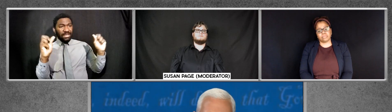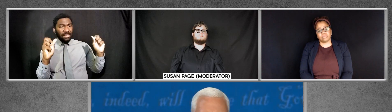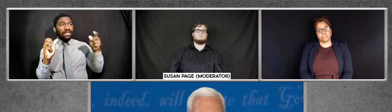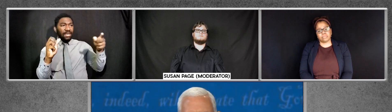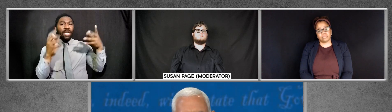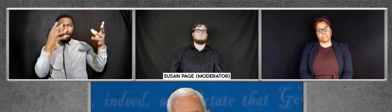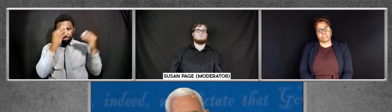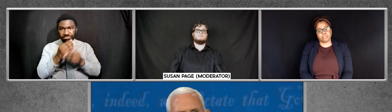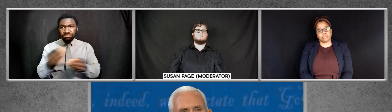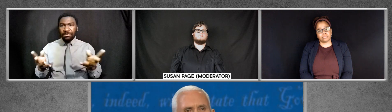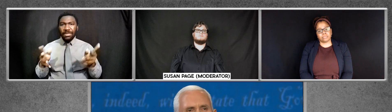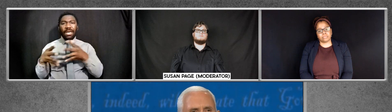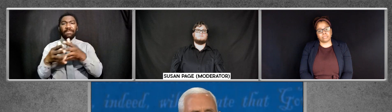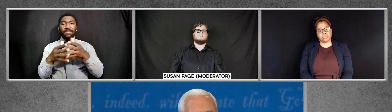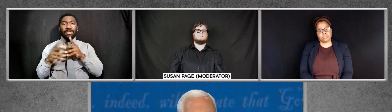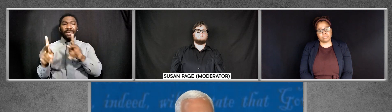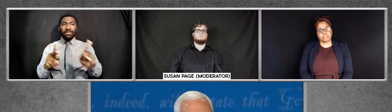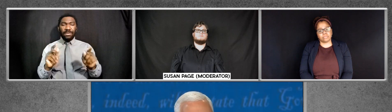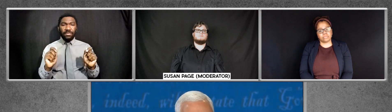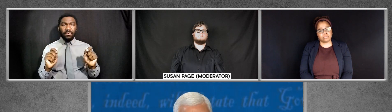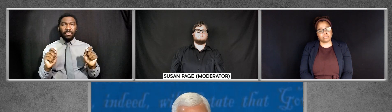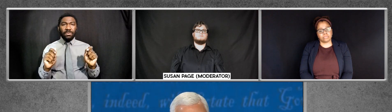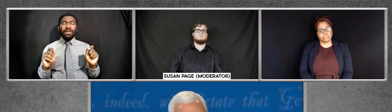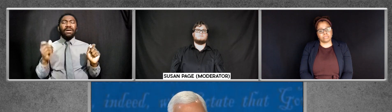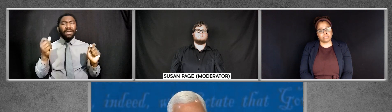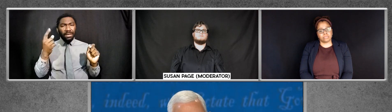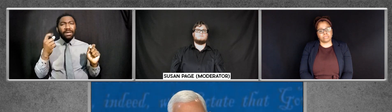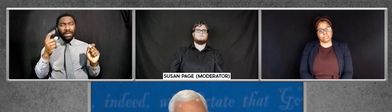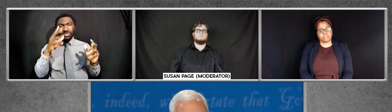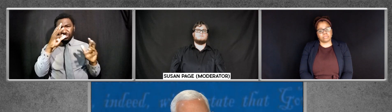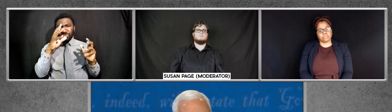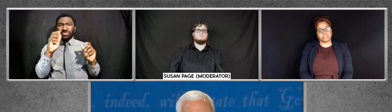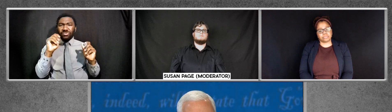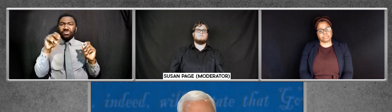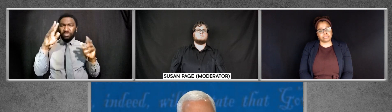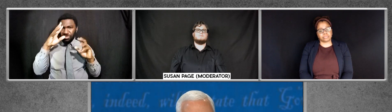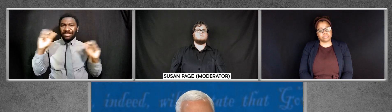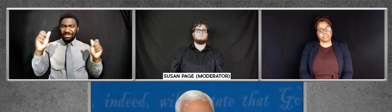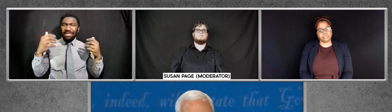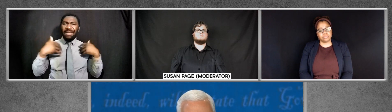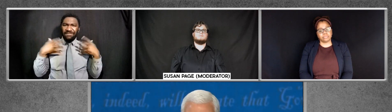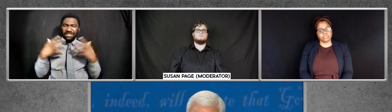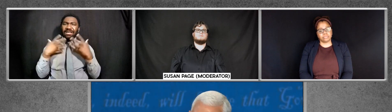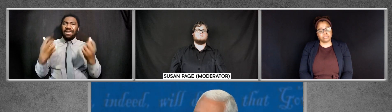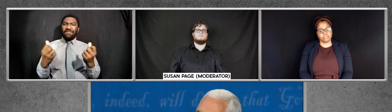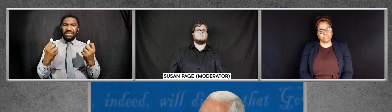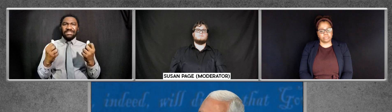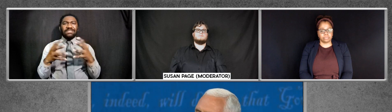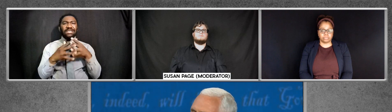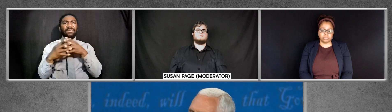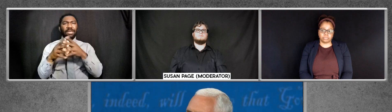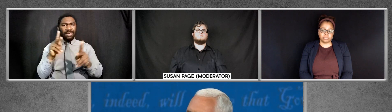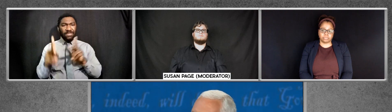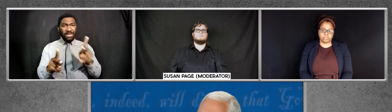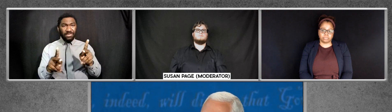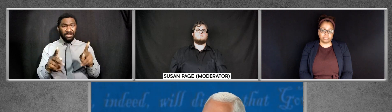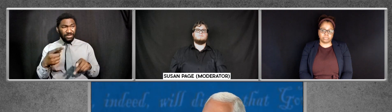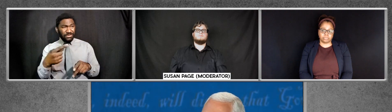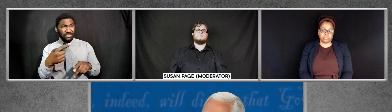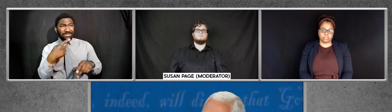President Trump, I will tell you, has boundless confidence in the American people, and he always spoke with confidence that we'd get through this together. But when you say it hasn't